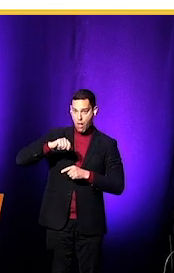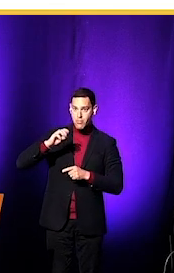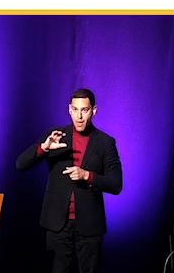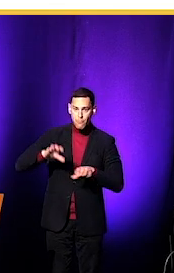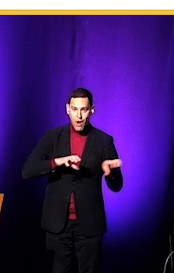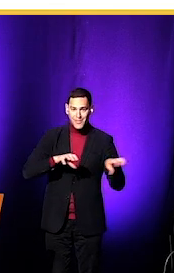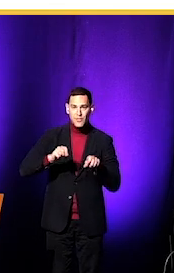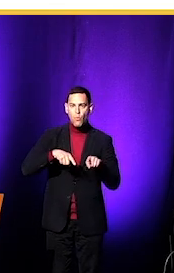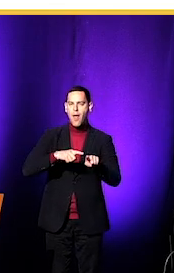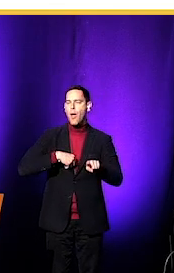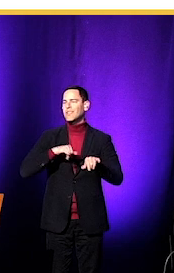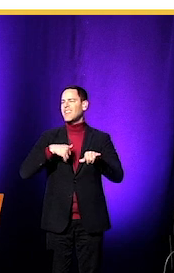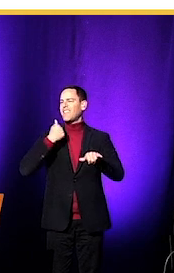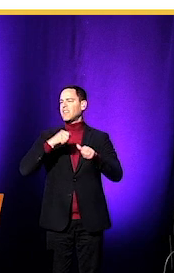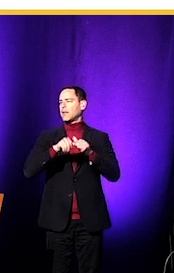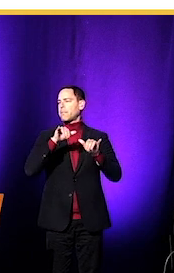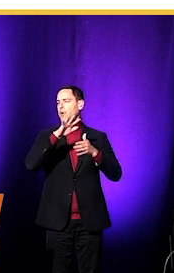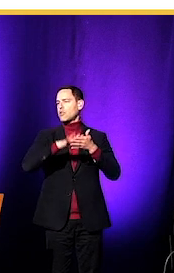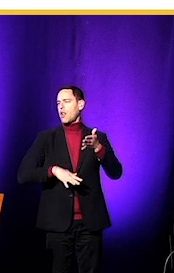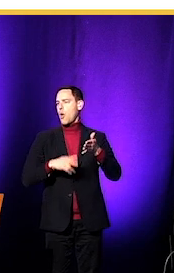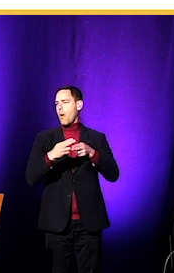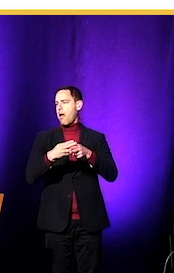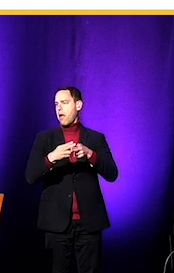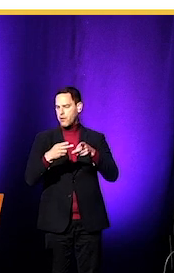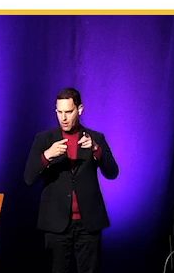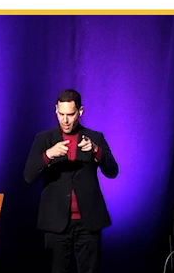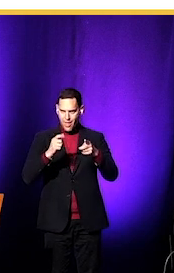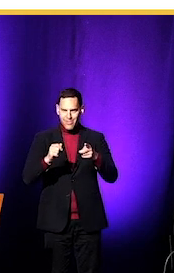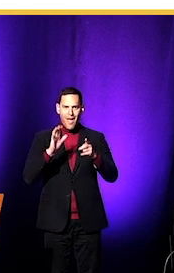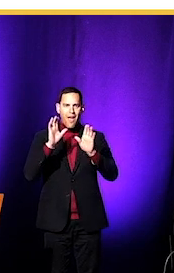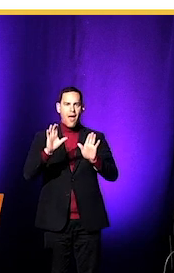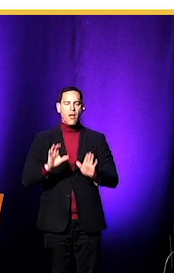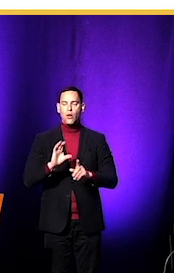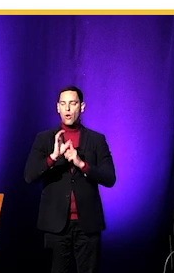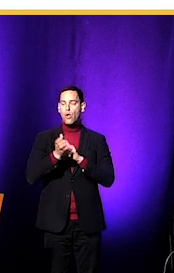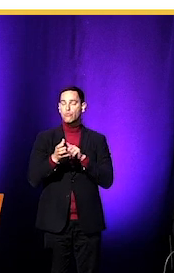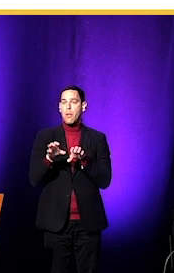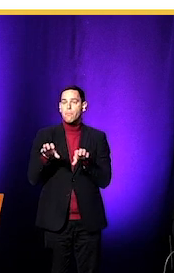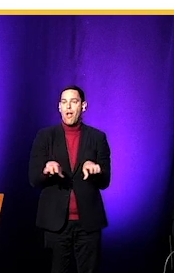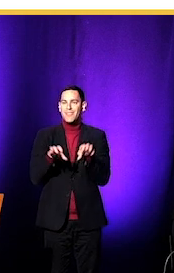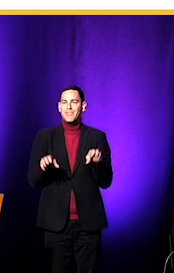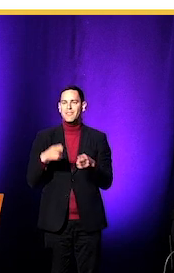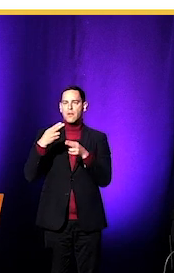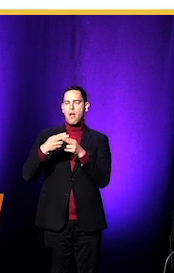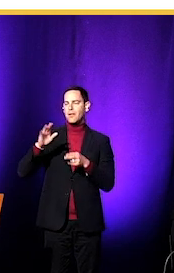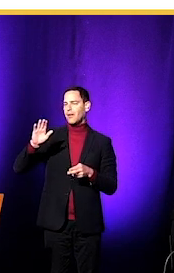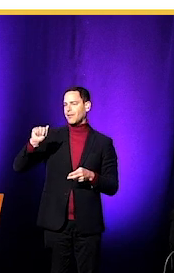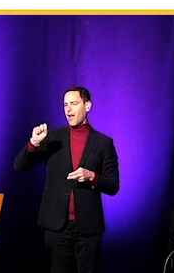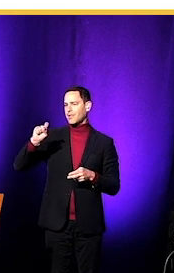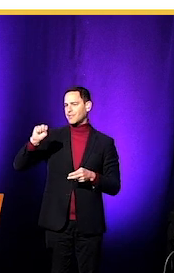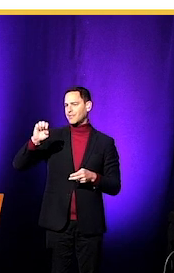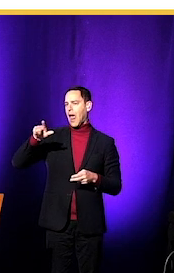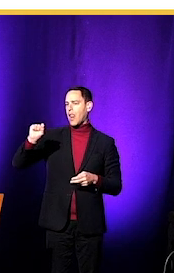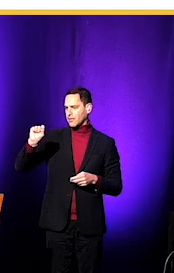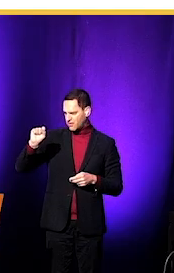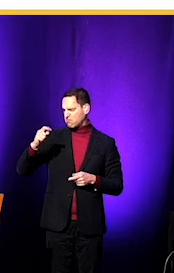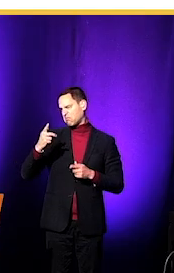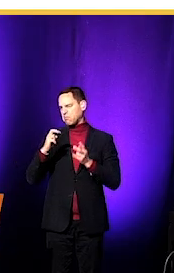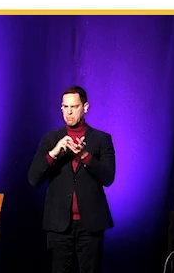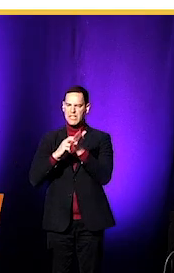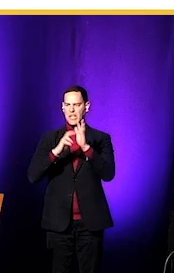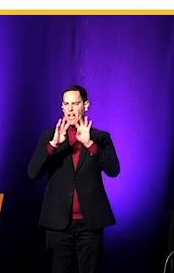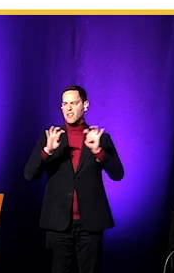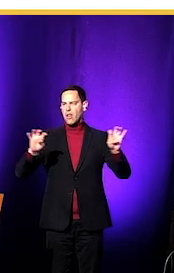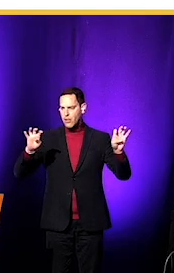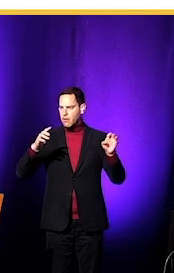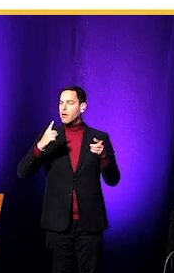Barcelona. This incredible cultural practice known as castell or castles evolved from a traditional folk